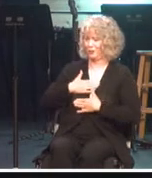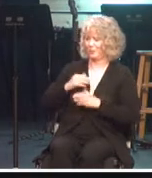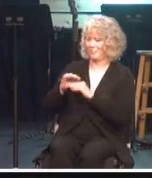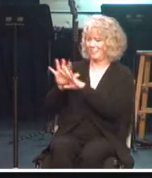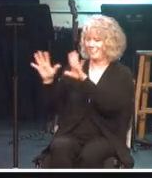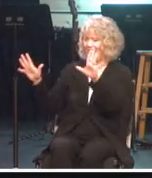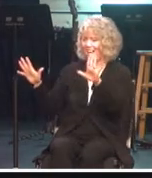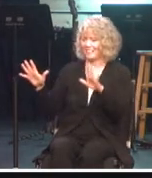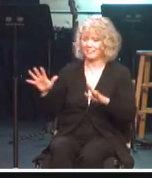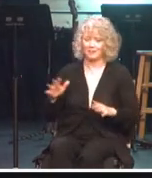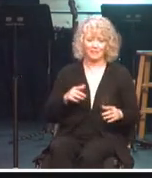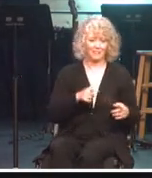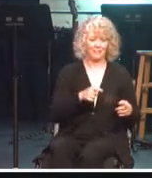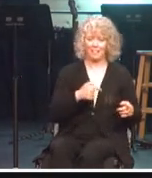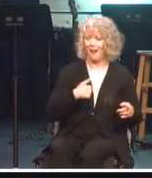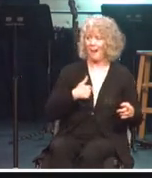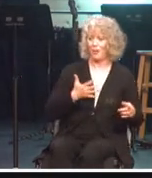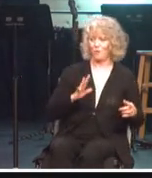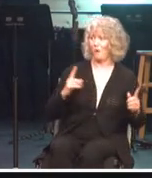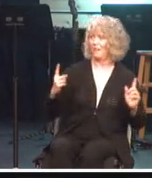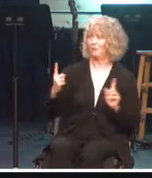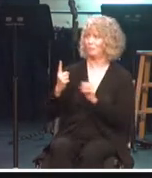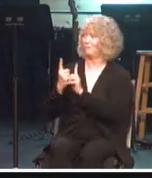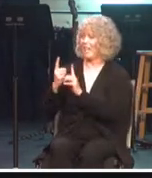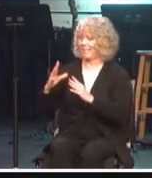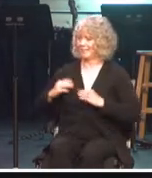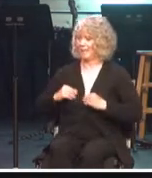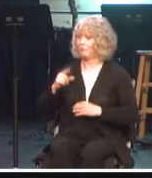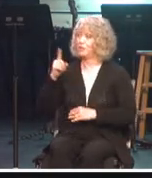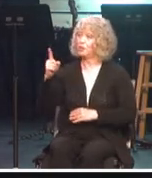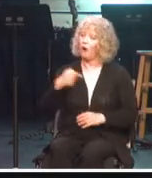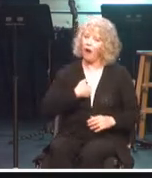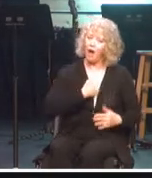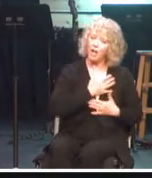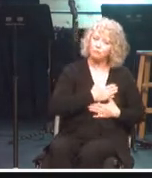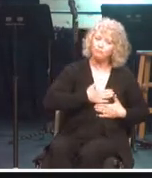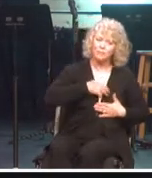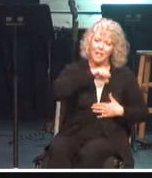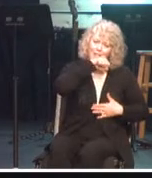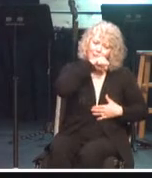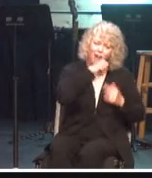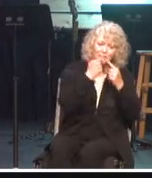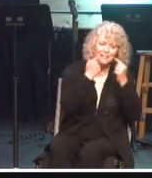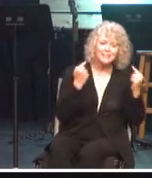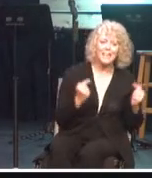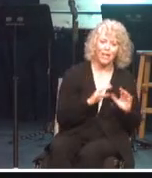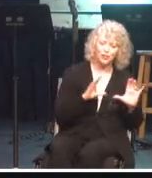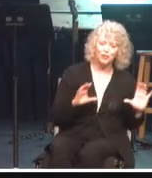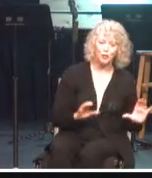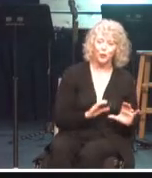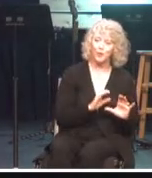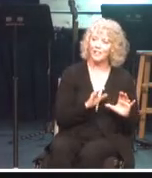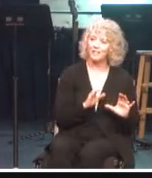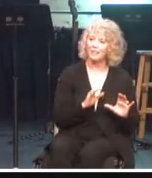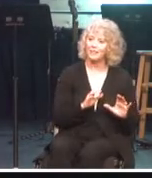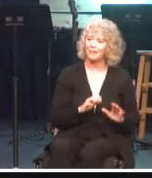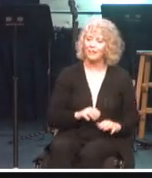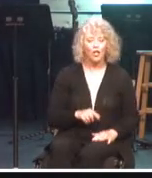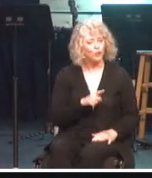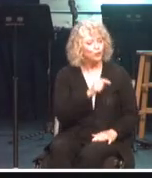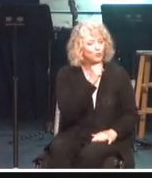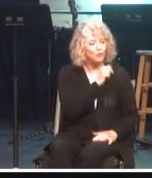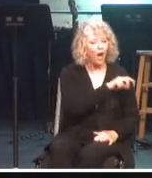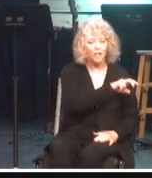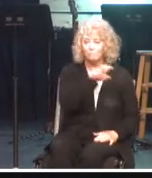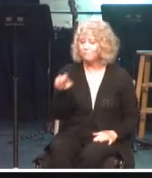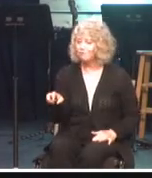That's why they're not coming to Christ, receiving him. They love their sin, verse 20, and do not come to the light. Why? For